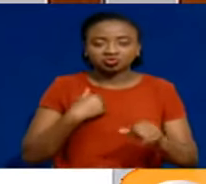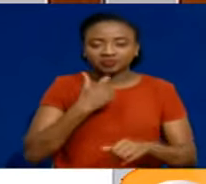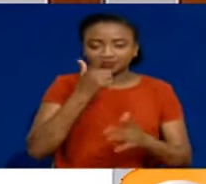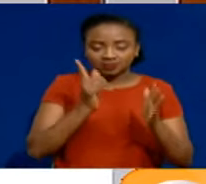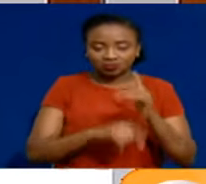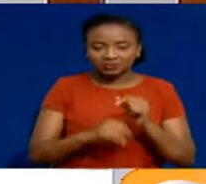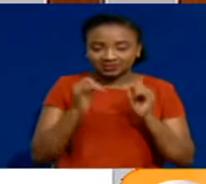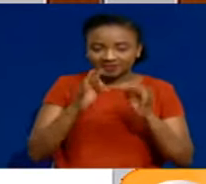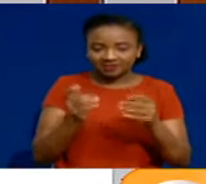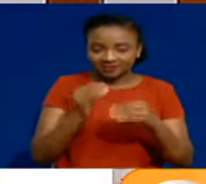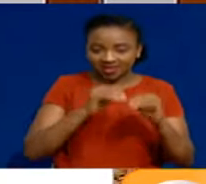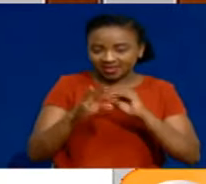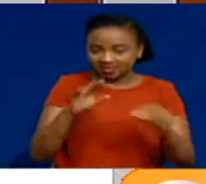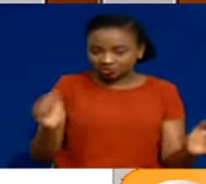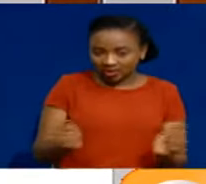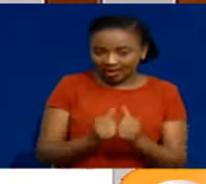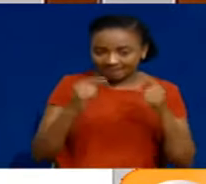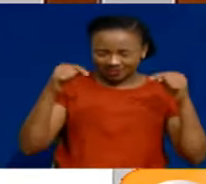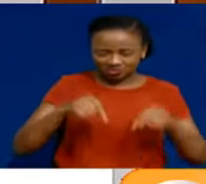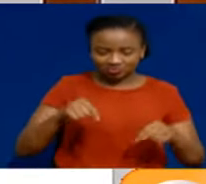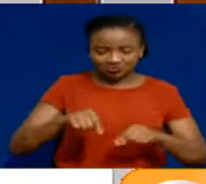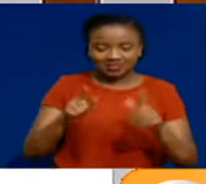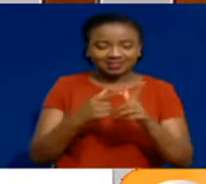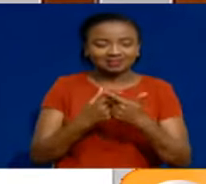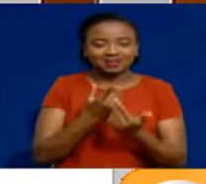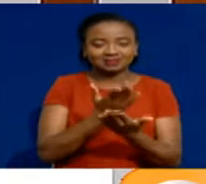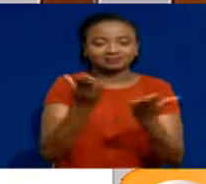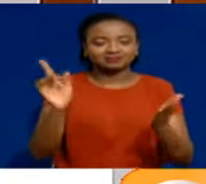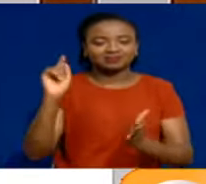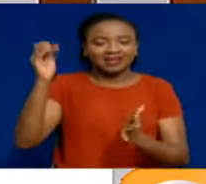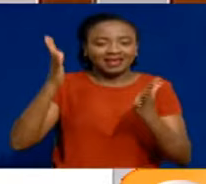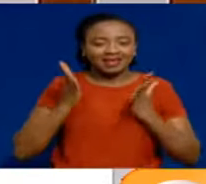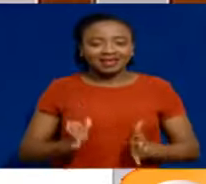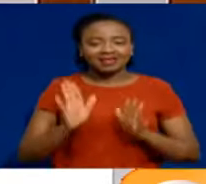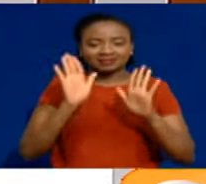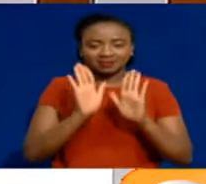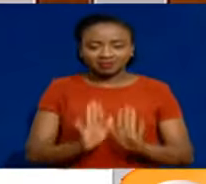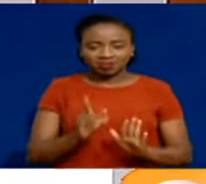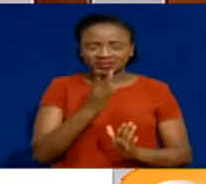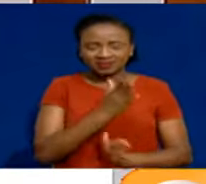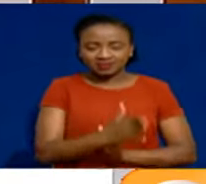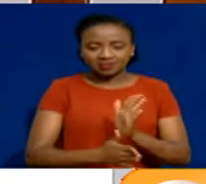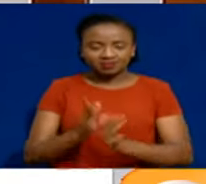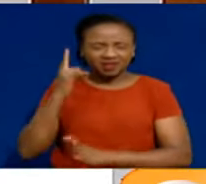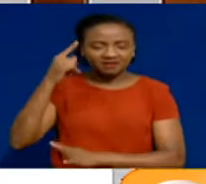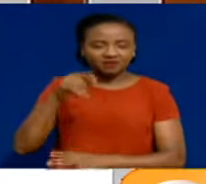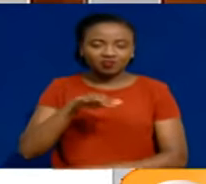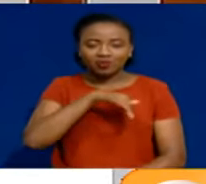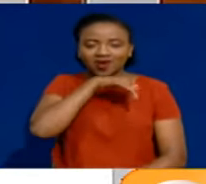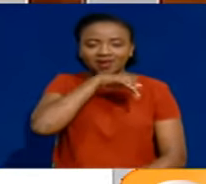are called today, then Kenyans must be prepared for Raila Amolo Odinga.